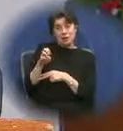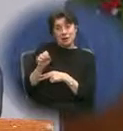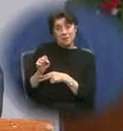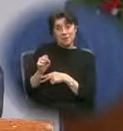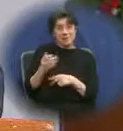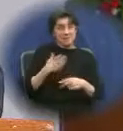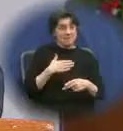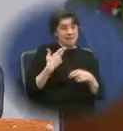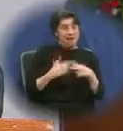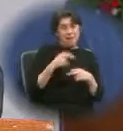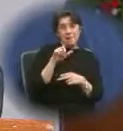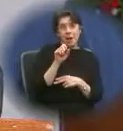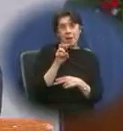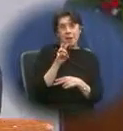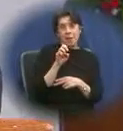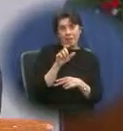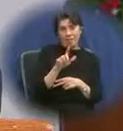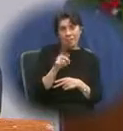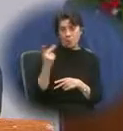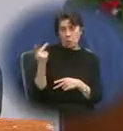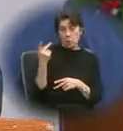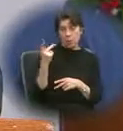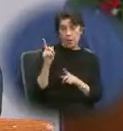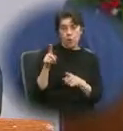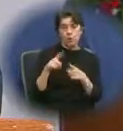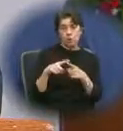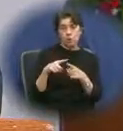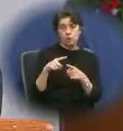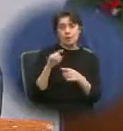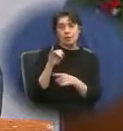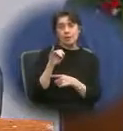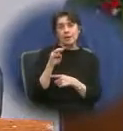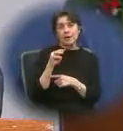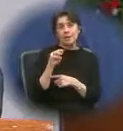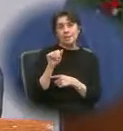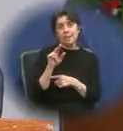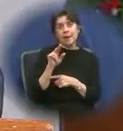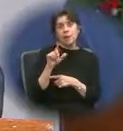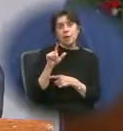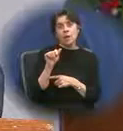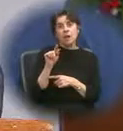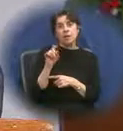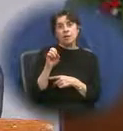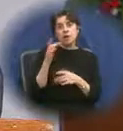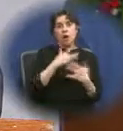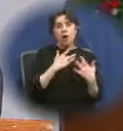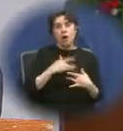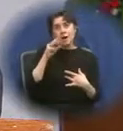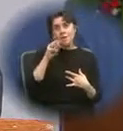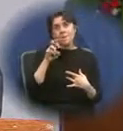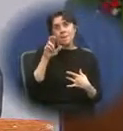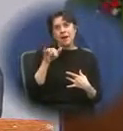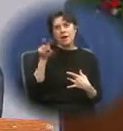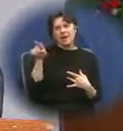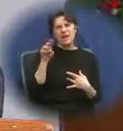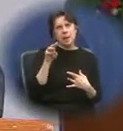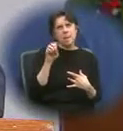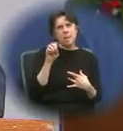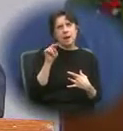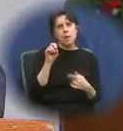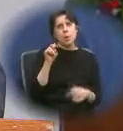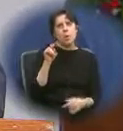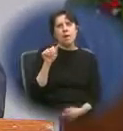Rausch. We are faith members of Immaculate Heart of Mary Parish in Monona. It was a pleasure to share with you